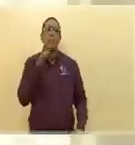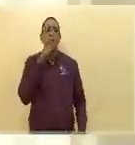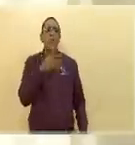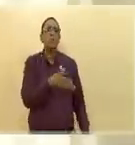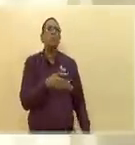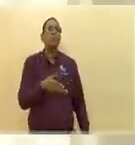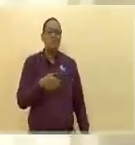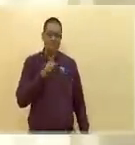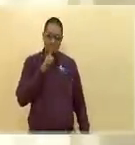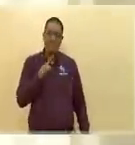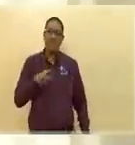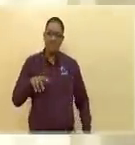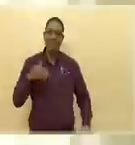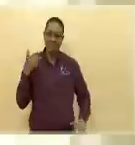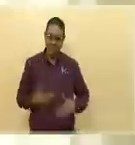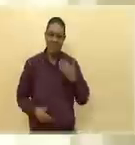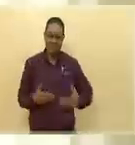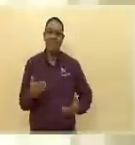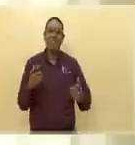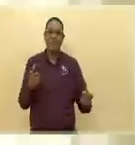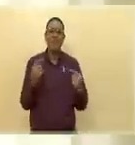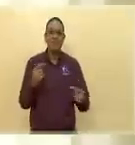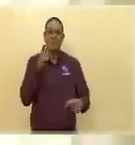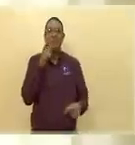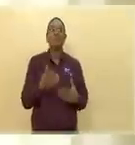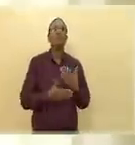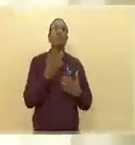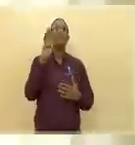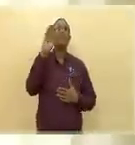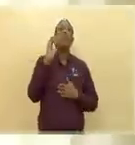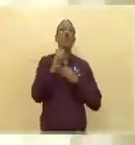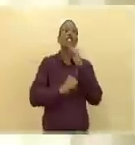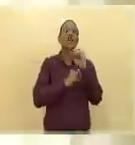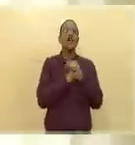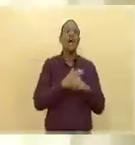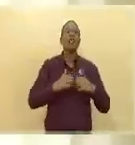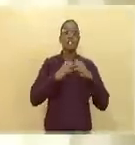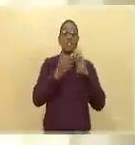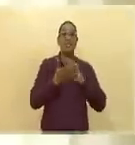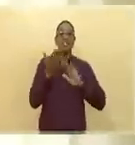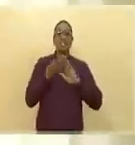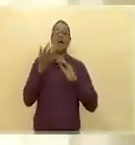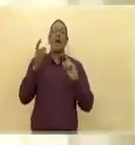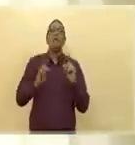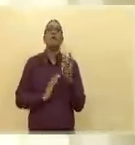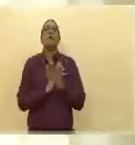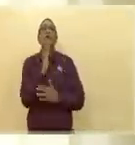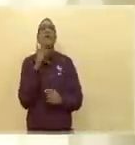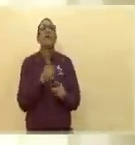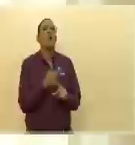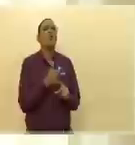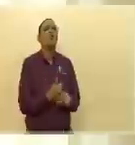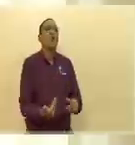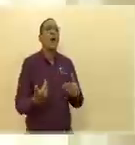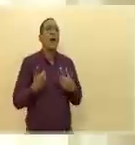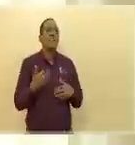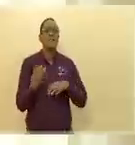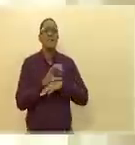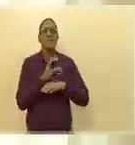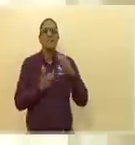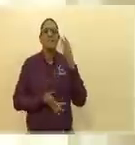who really does get the job done. It's been 4 decades in the making trying to get through to have a